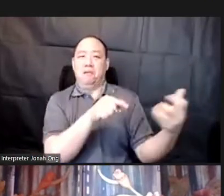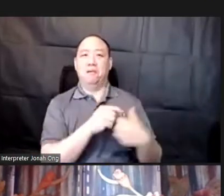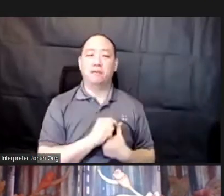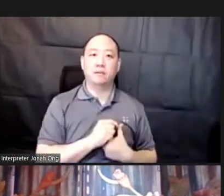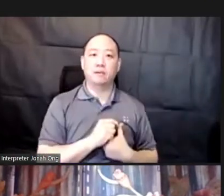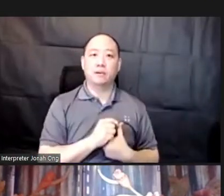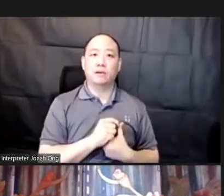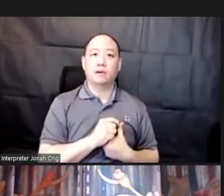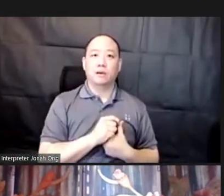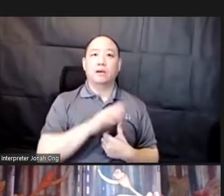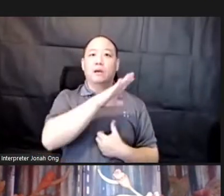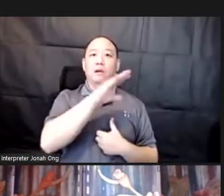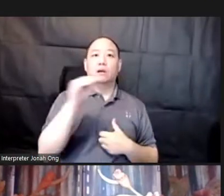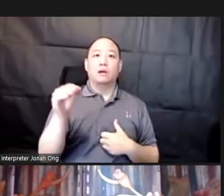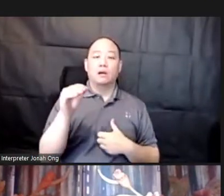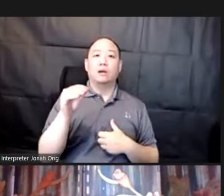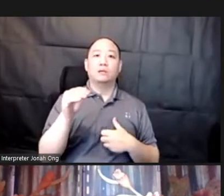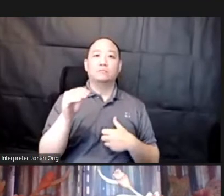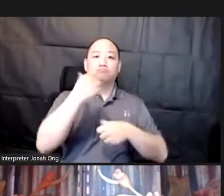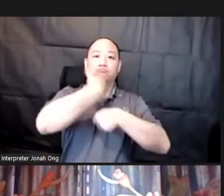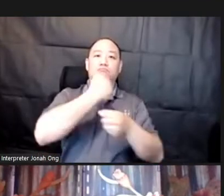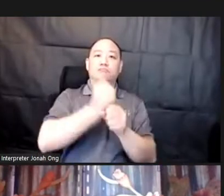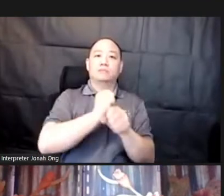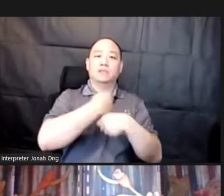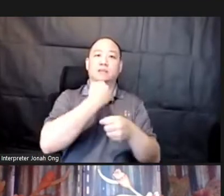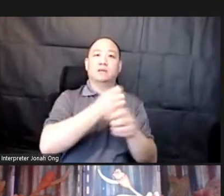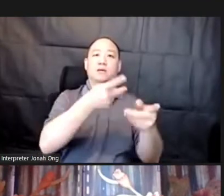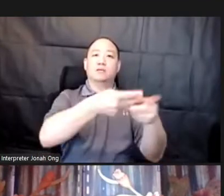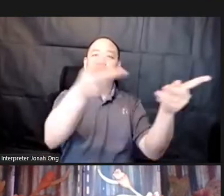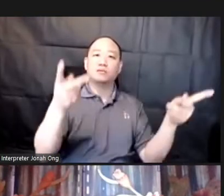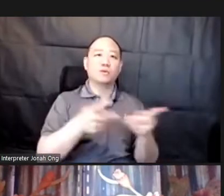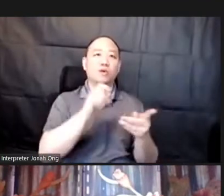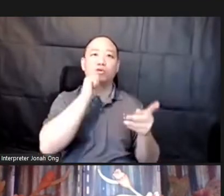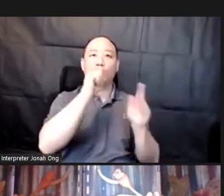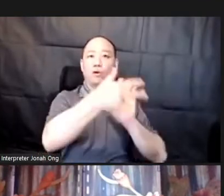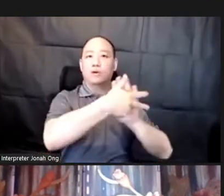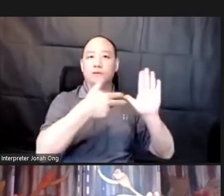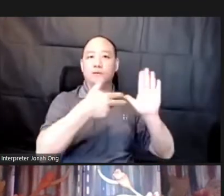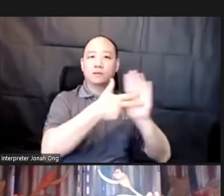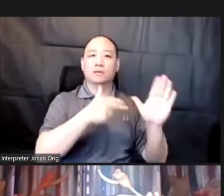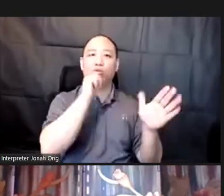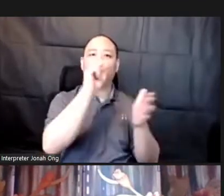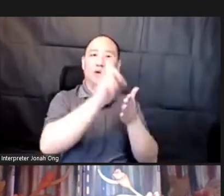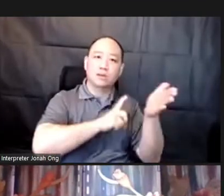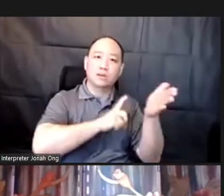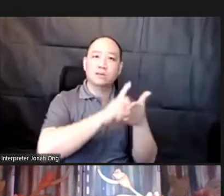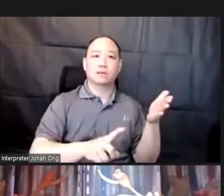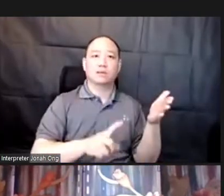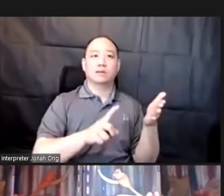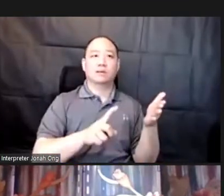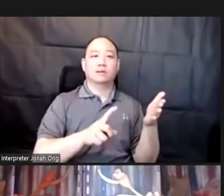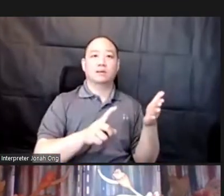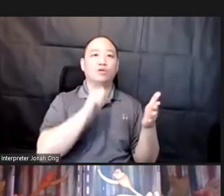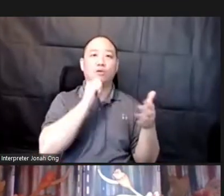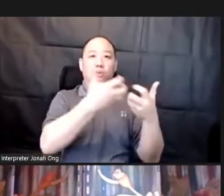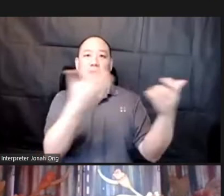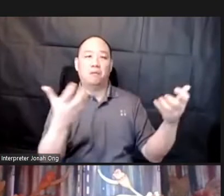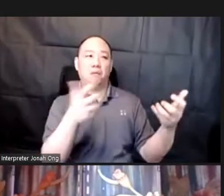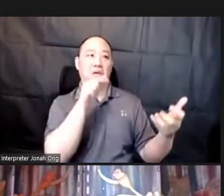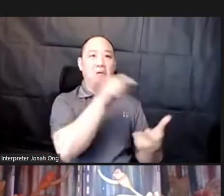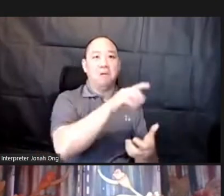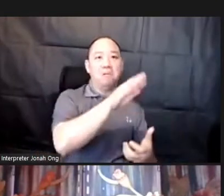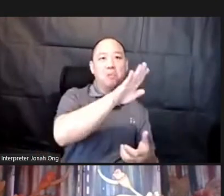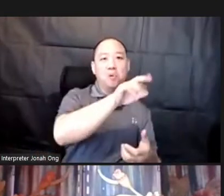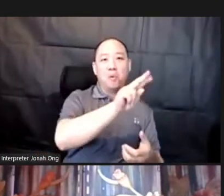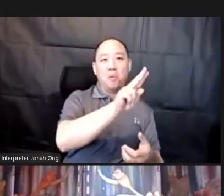monocultural, monoracial spaces that are, you know, not as great, both on, you know, Bumiputra and non-Bumiputra ends. So people react to